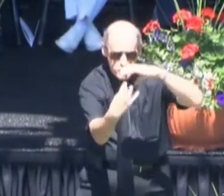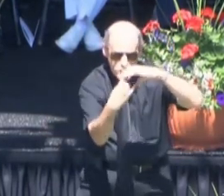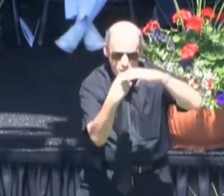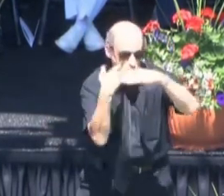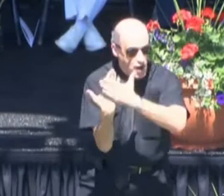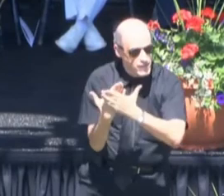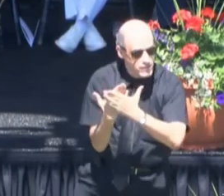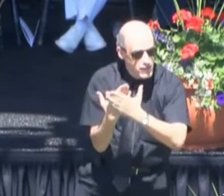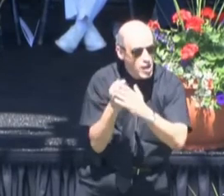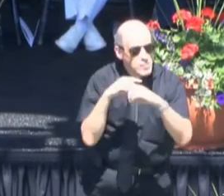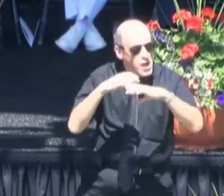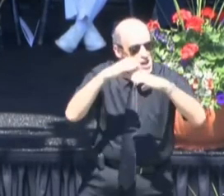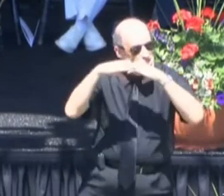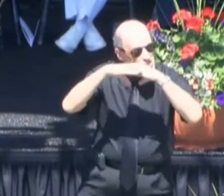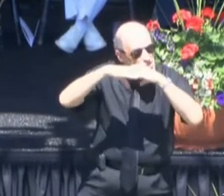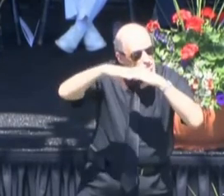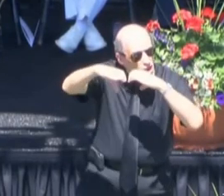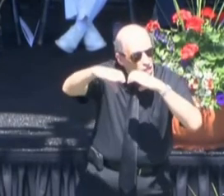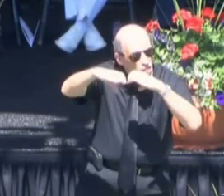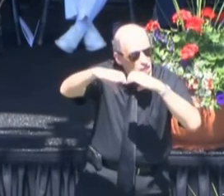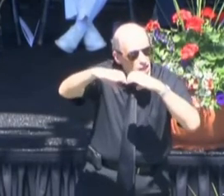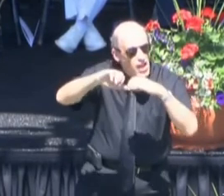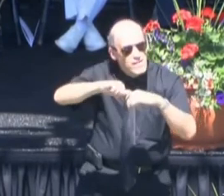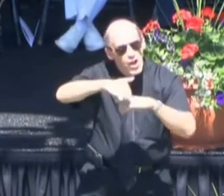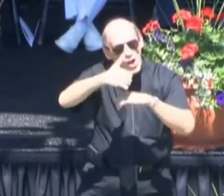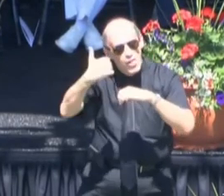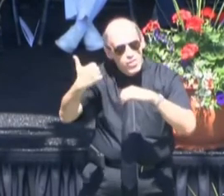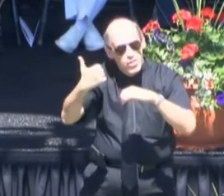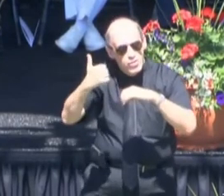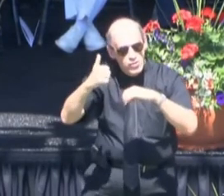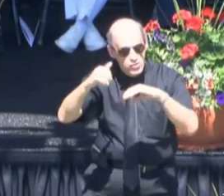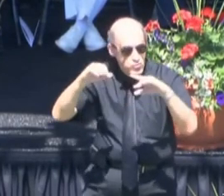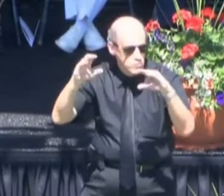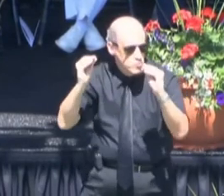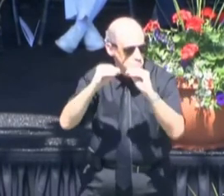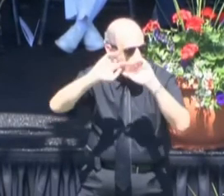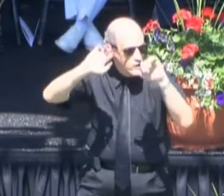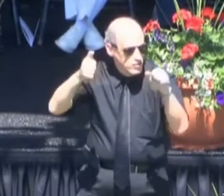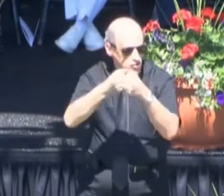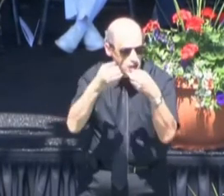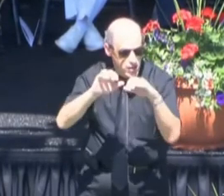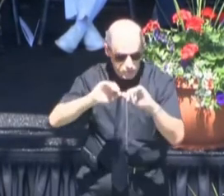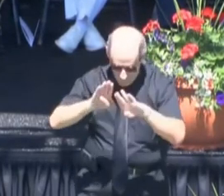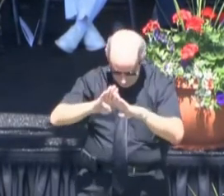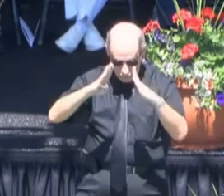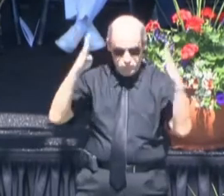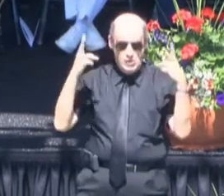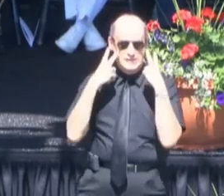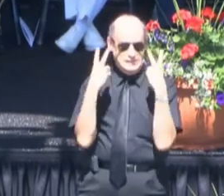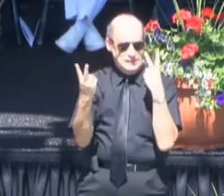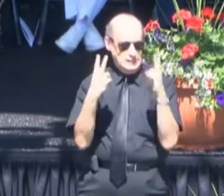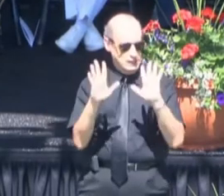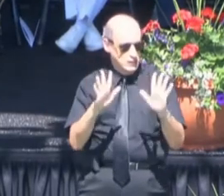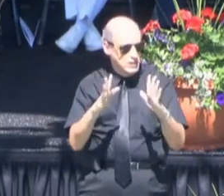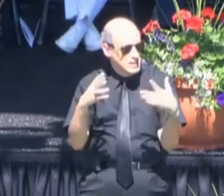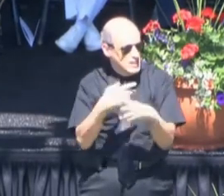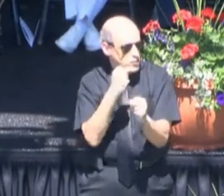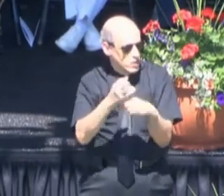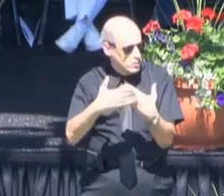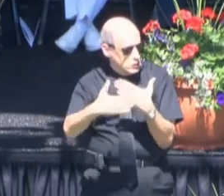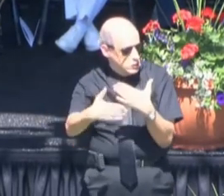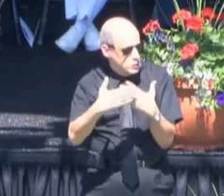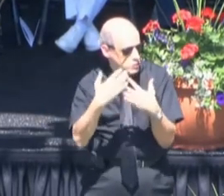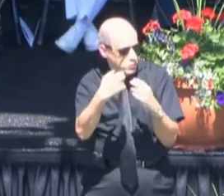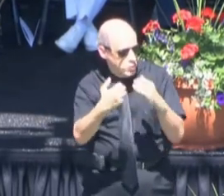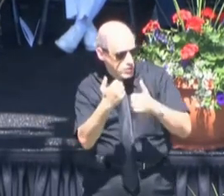news is the tunnel of Vickery Gate just opened up into a world of challenges, and the challenges that you face in the coming years will likely be